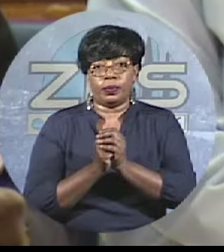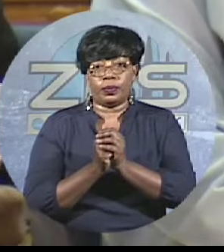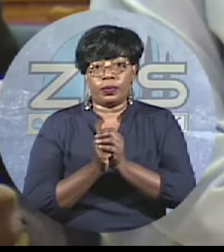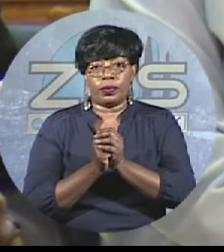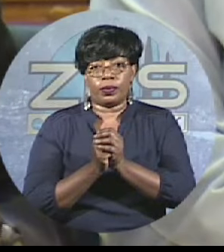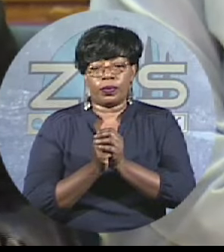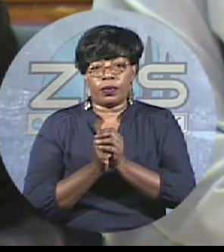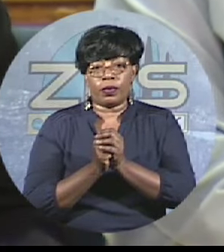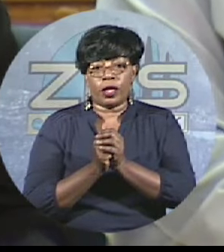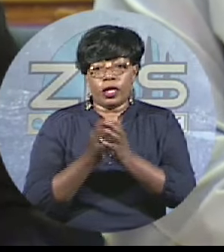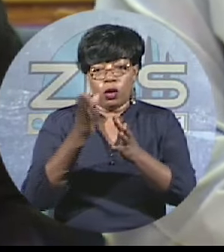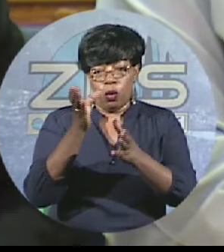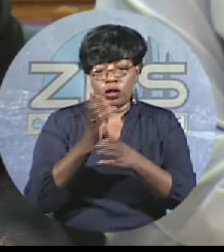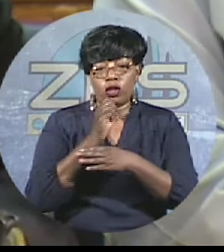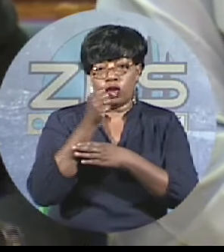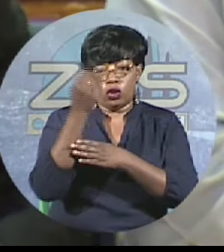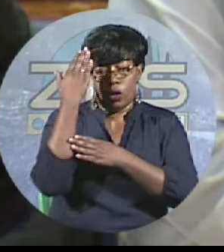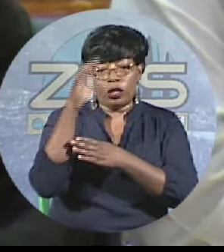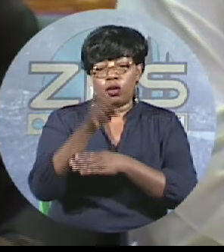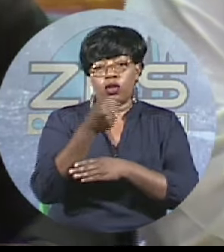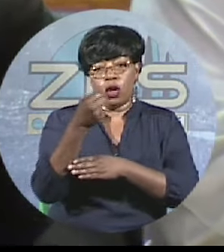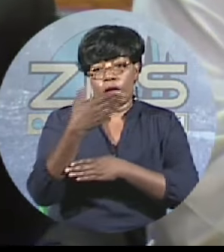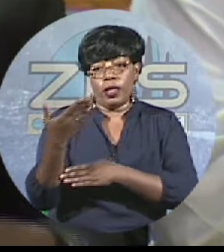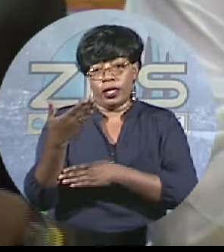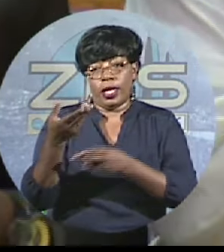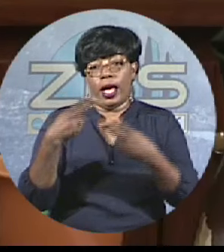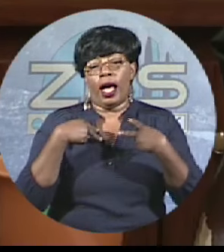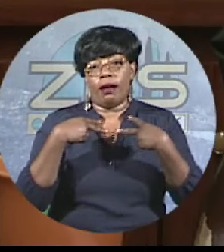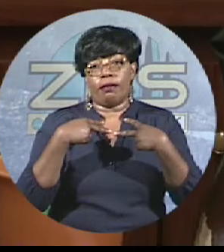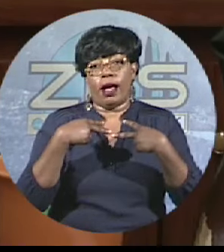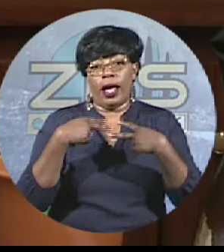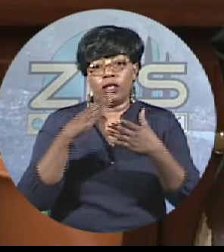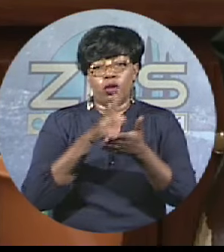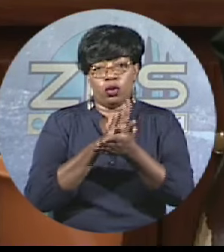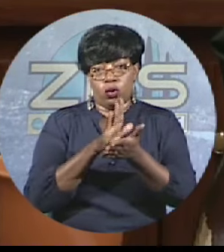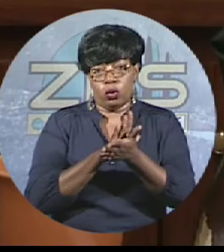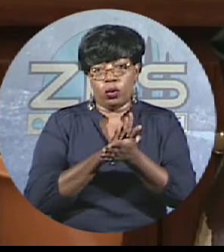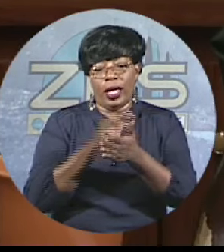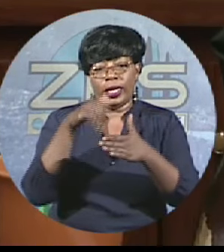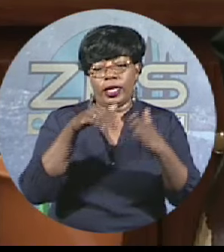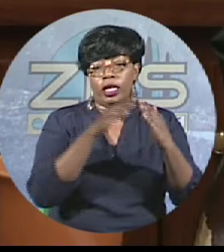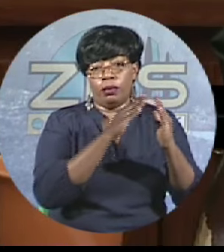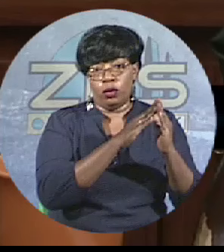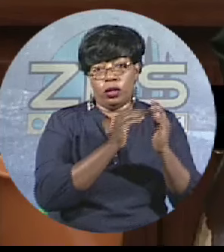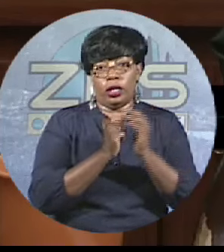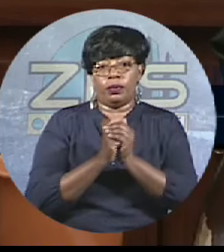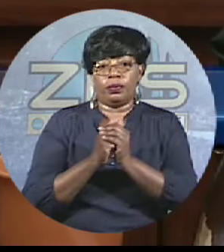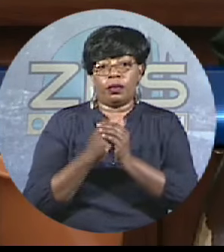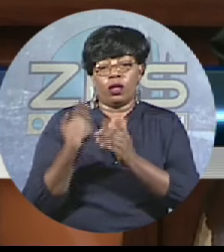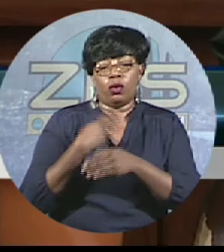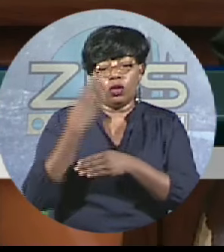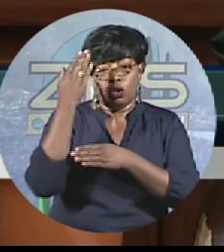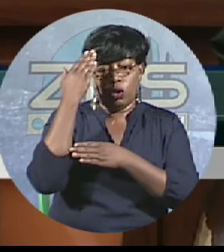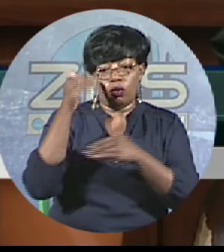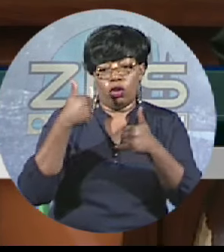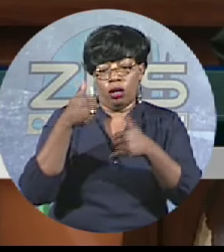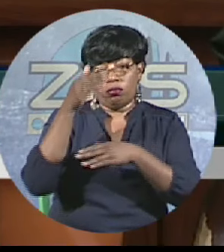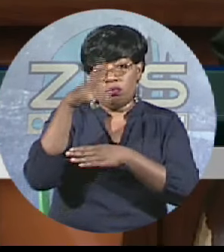at school and in their communities. We realize a lot of our young men live in societies that